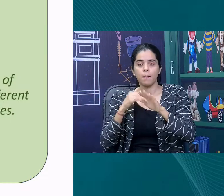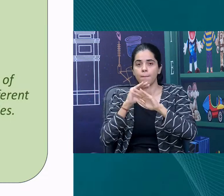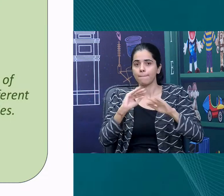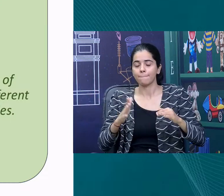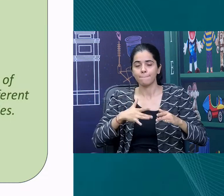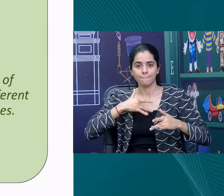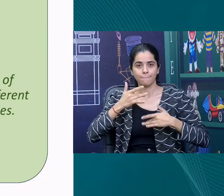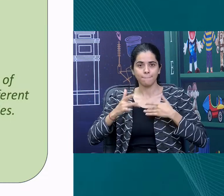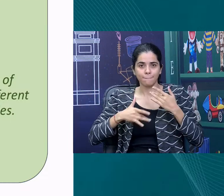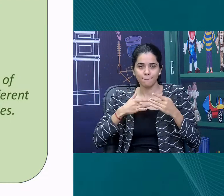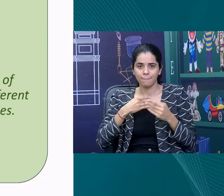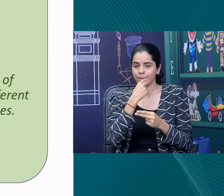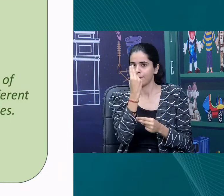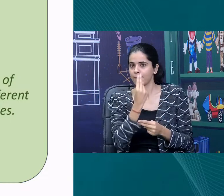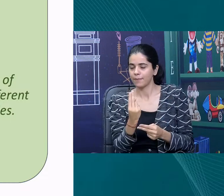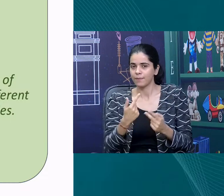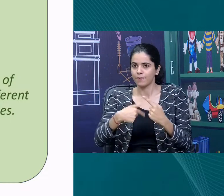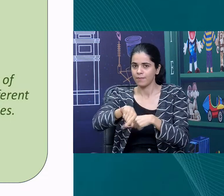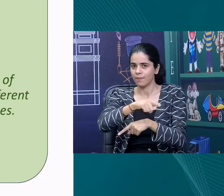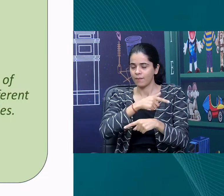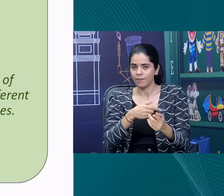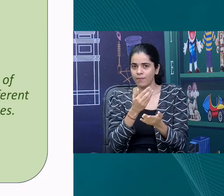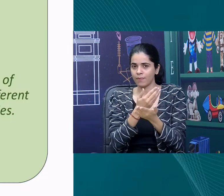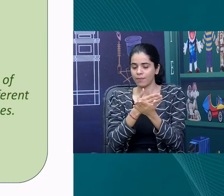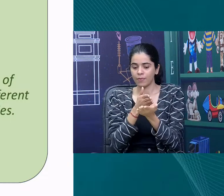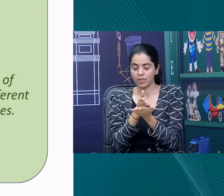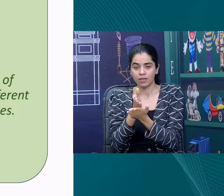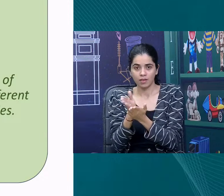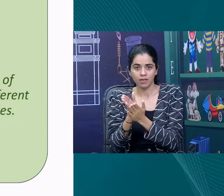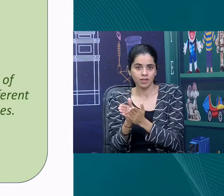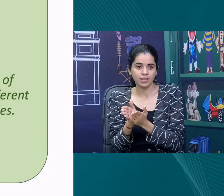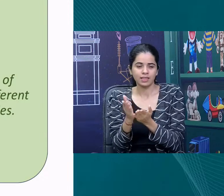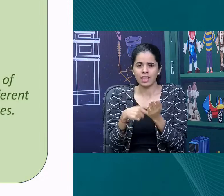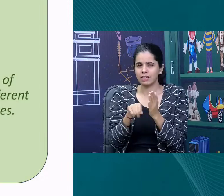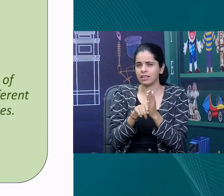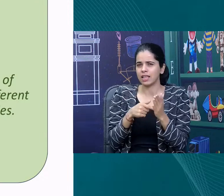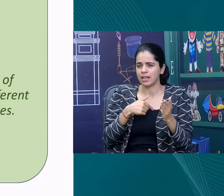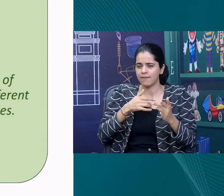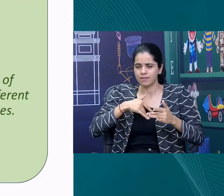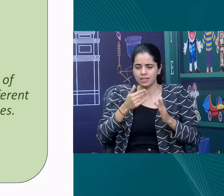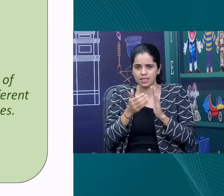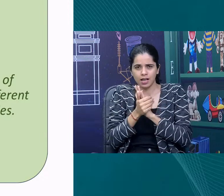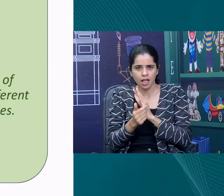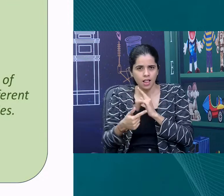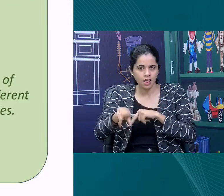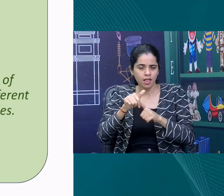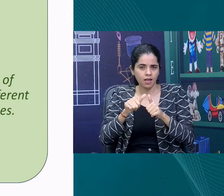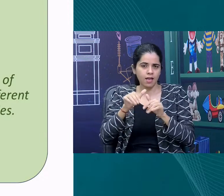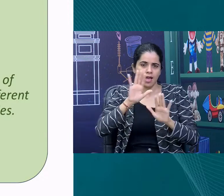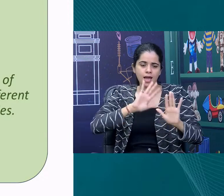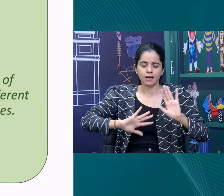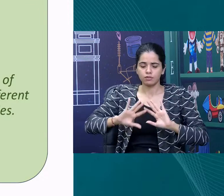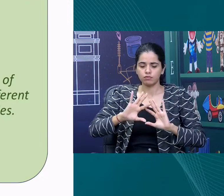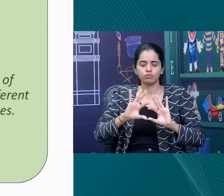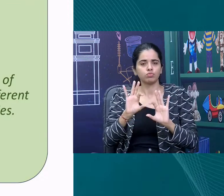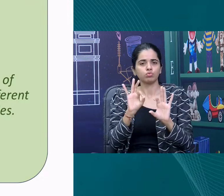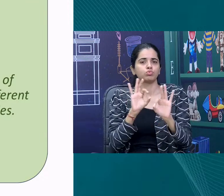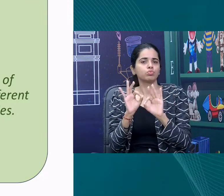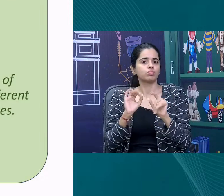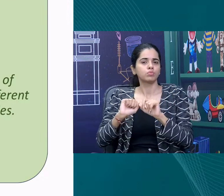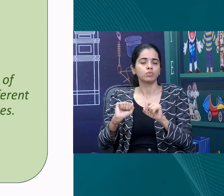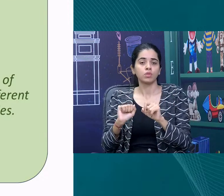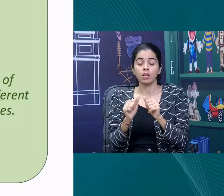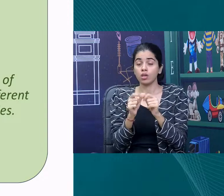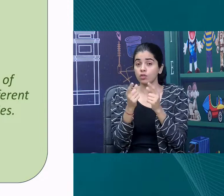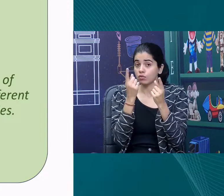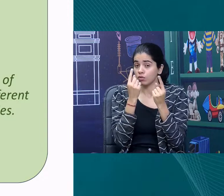challenging, so that she could evaluate different types of children based on their mastery level. They can choose the activity and they can do it. So